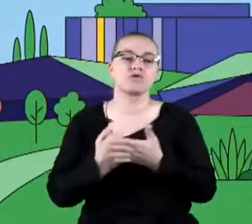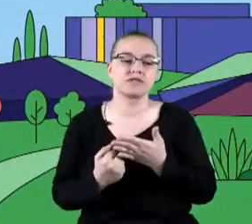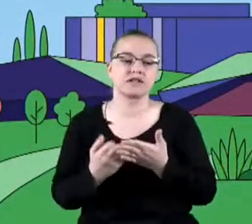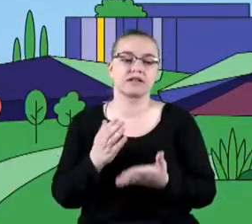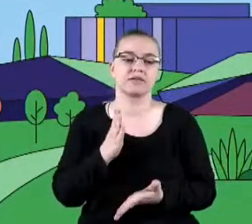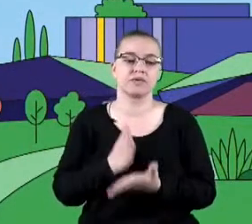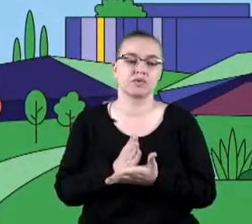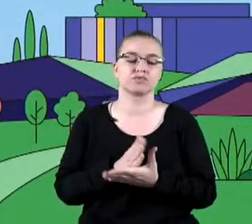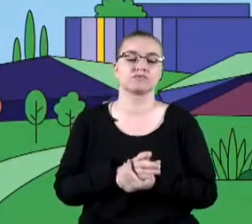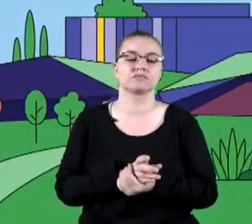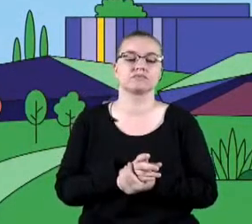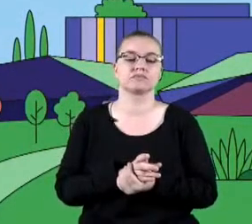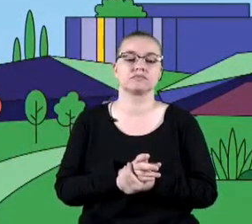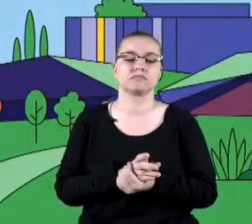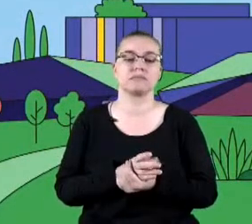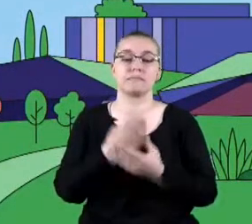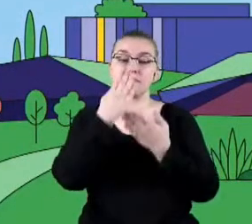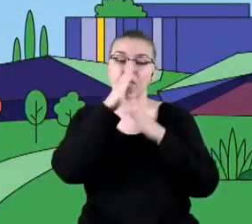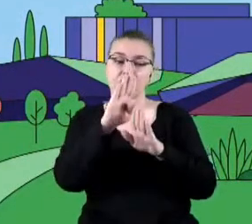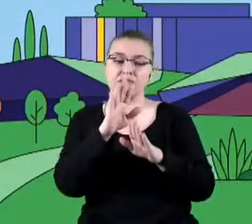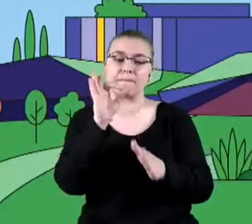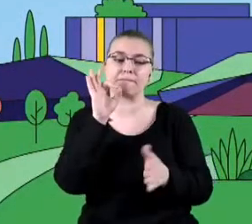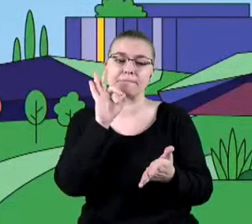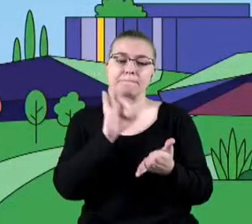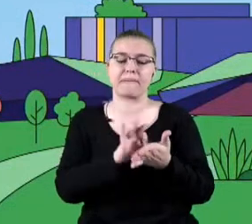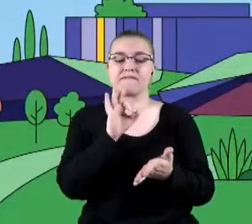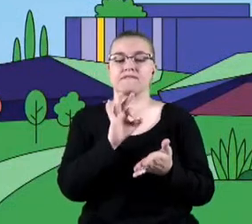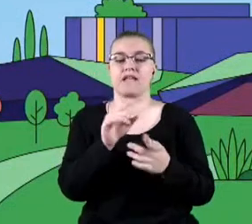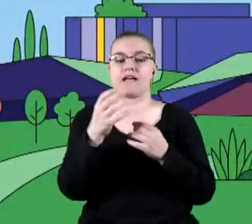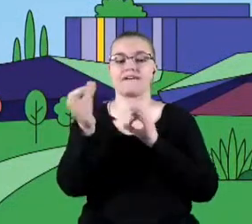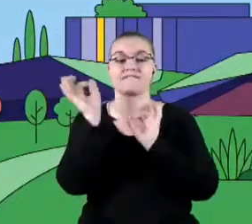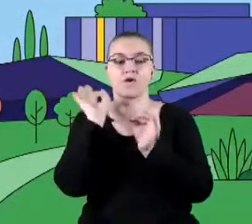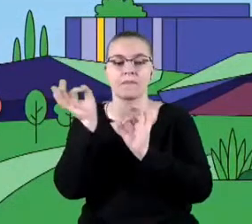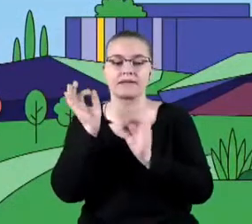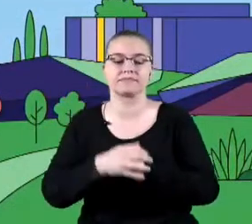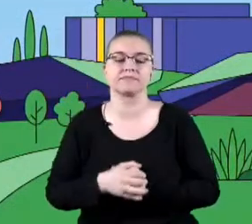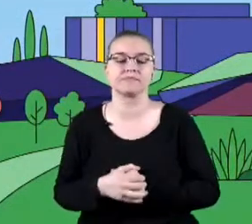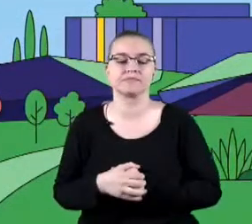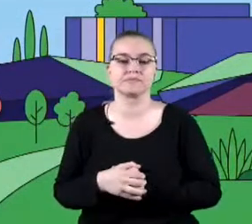and connectivity, labor market and financial system.